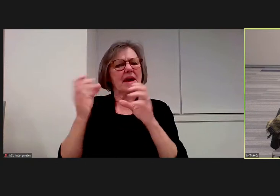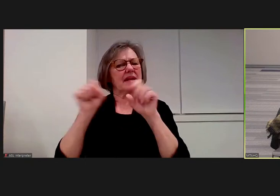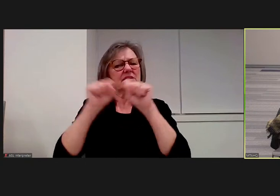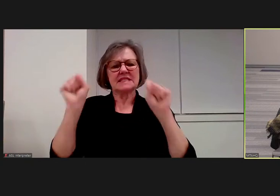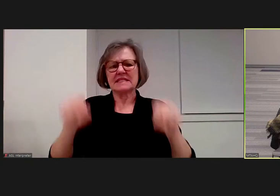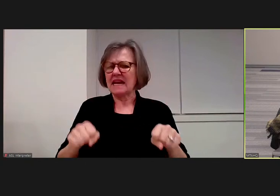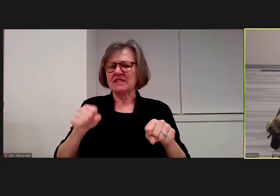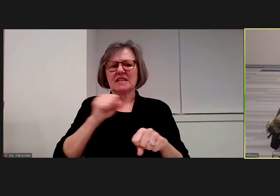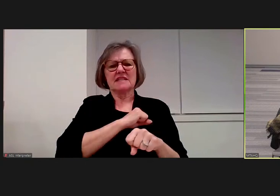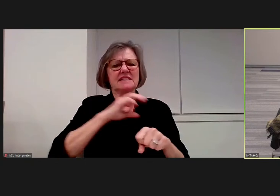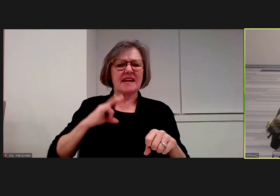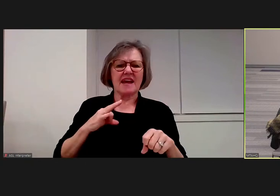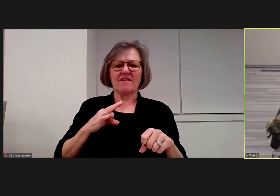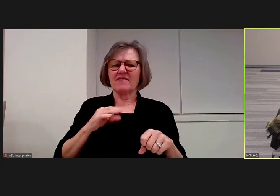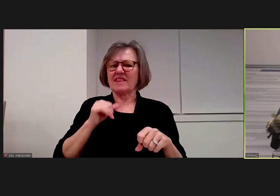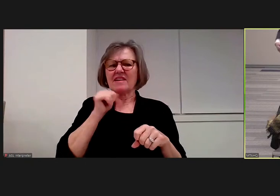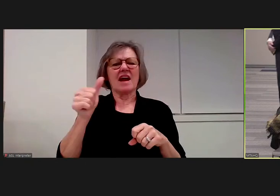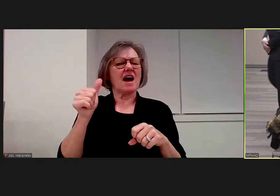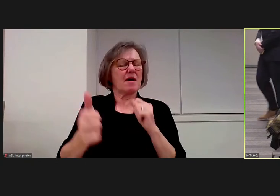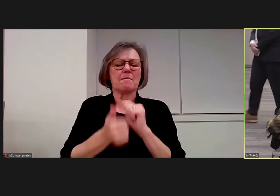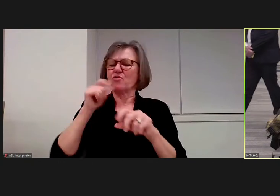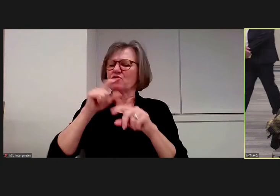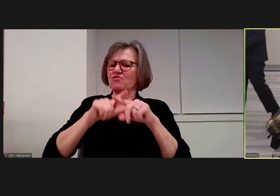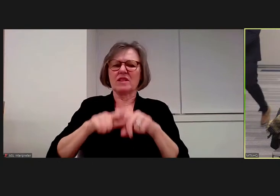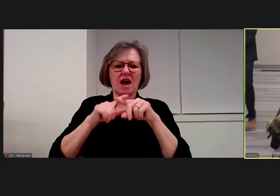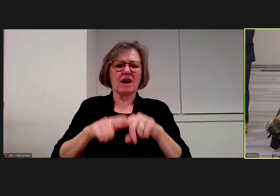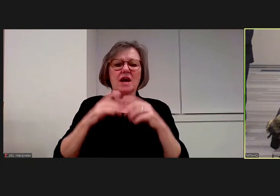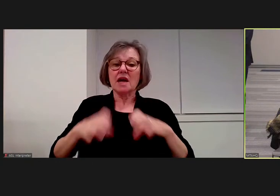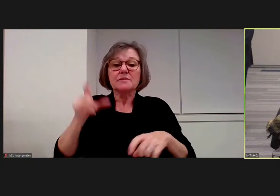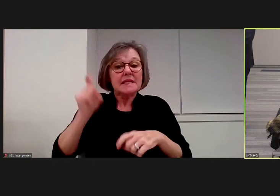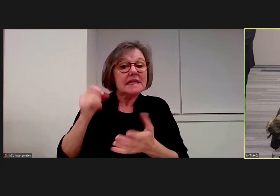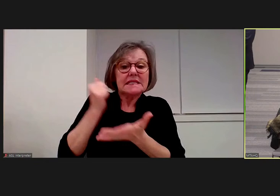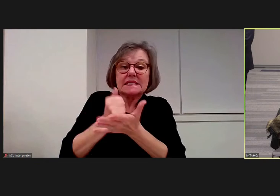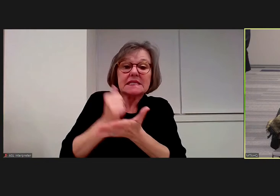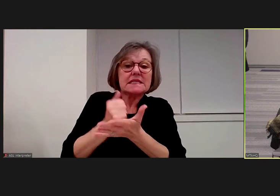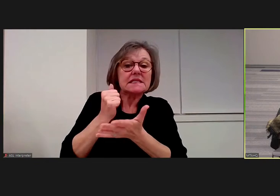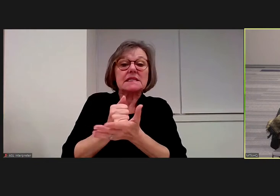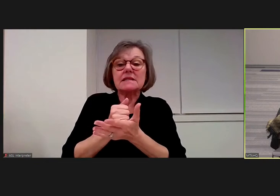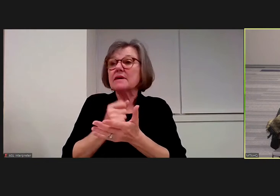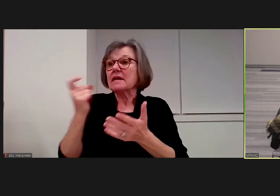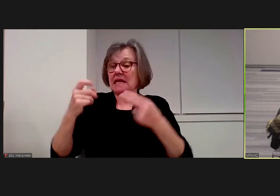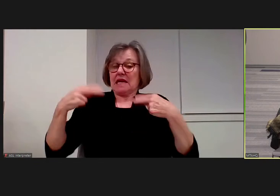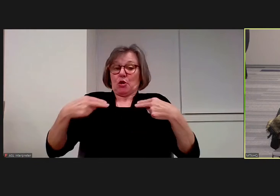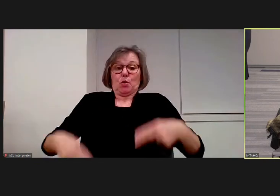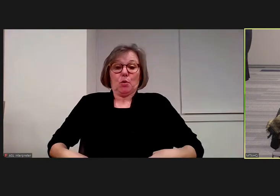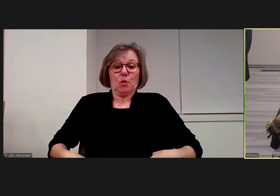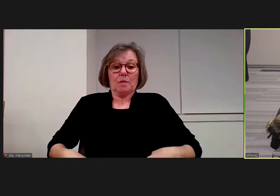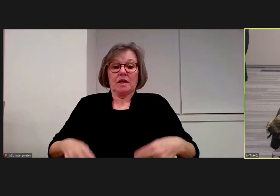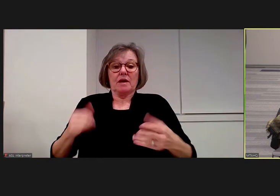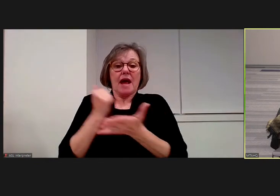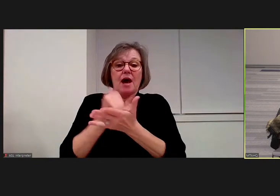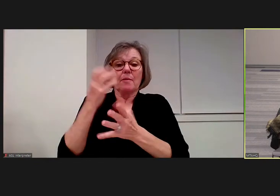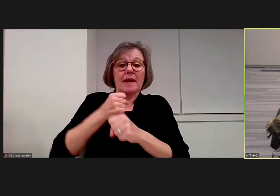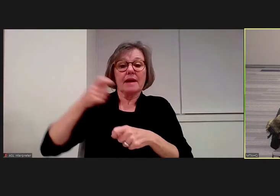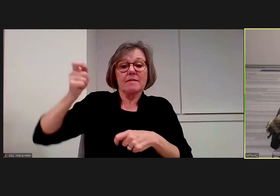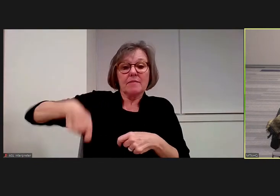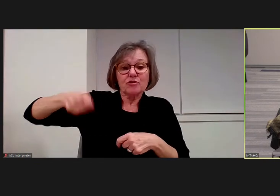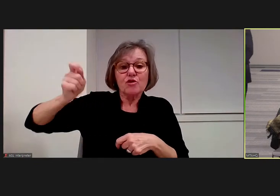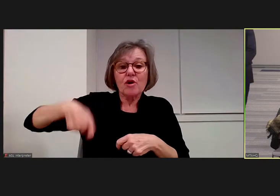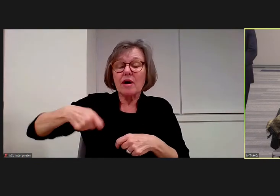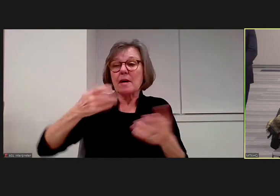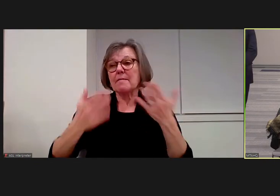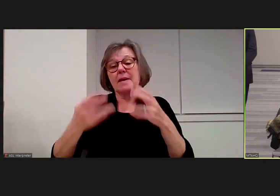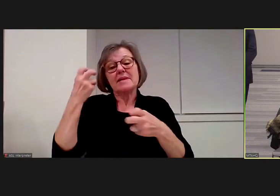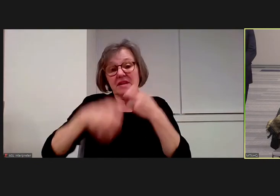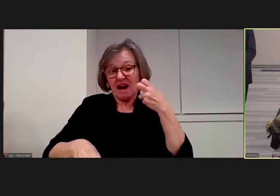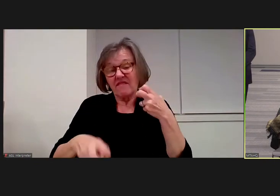tonight, they're not known to be the most reliable. So if a customer needs assistance with something that you need a human for, like to help get a Metro card, it may be pretty tough